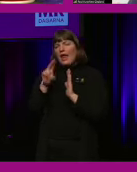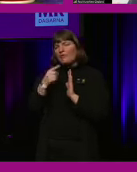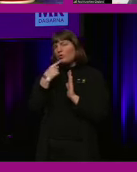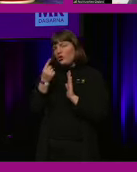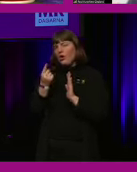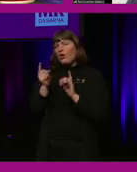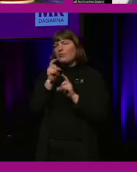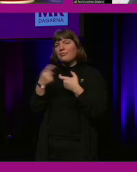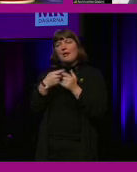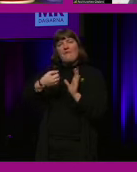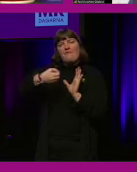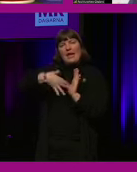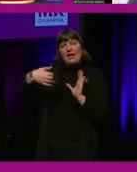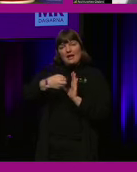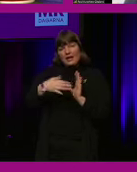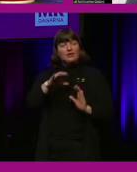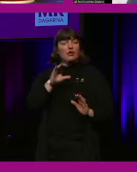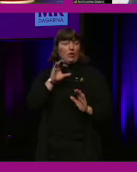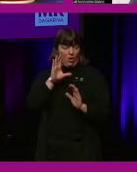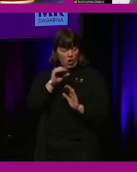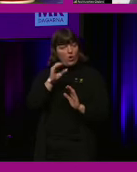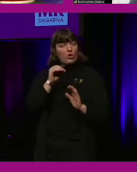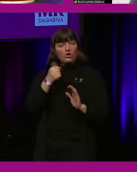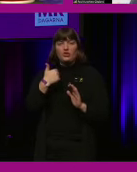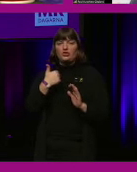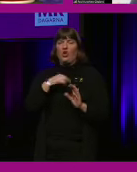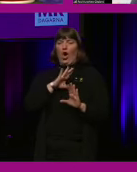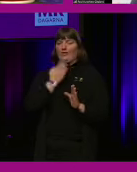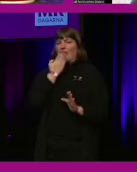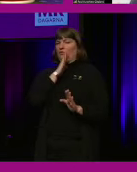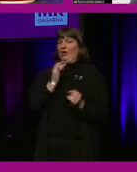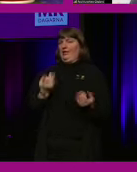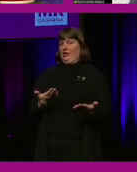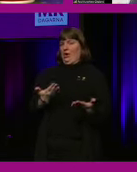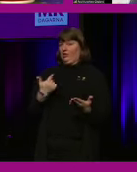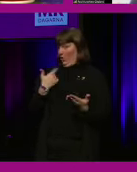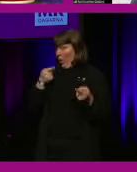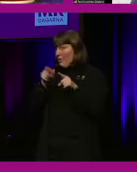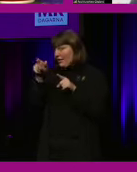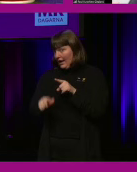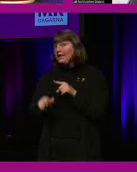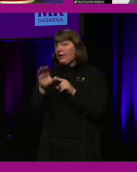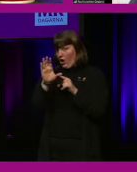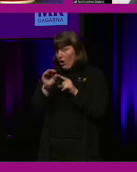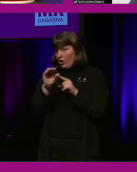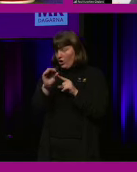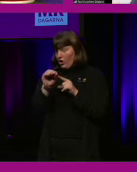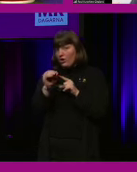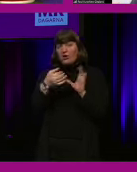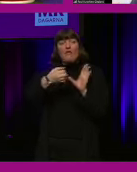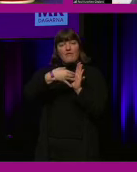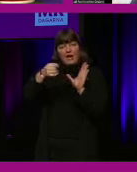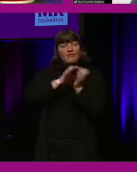values. Yeah, I don't have an answer to this. I'm agreeing with you. They're contested. Values